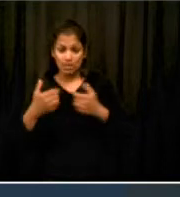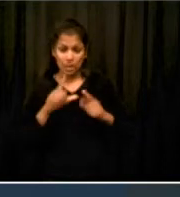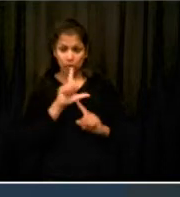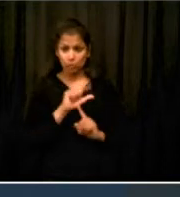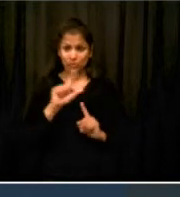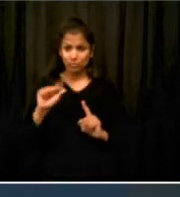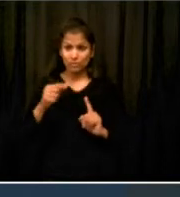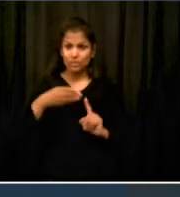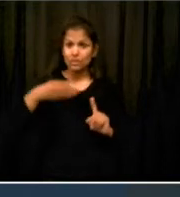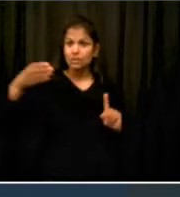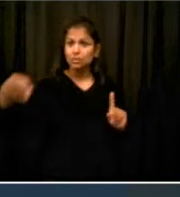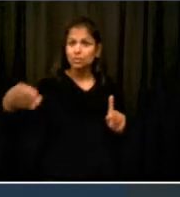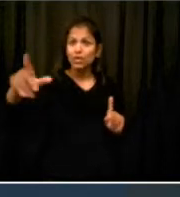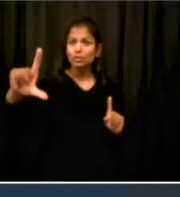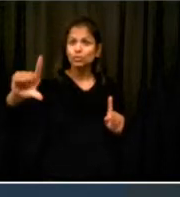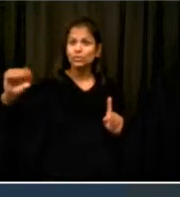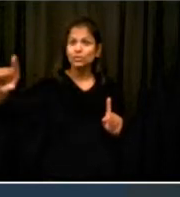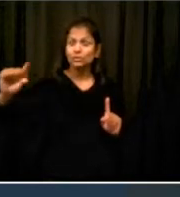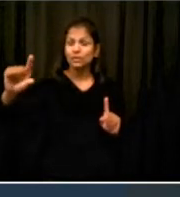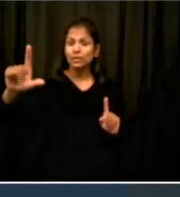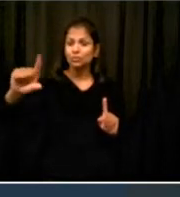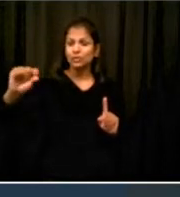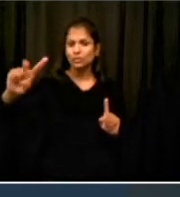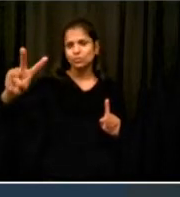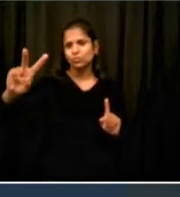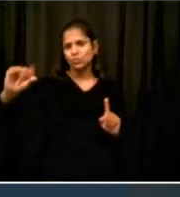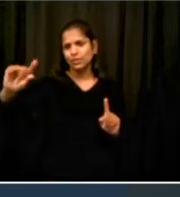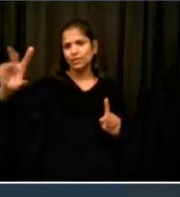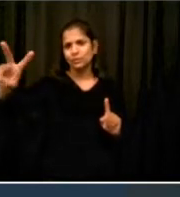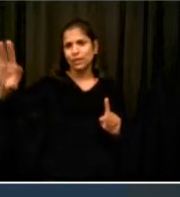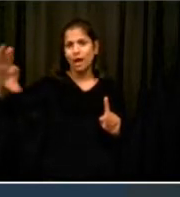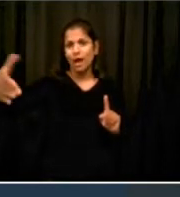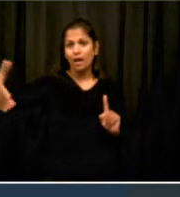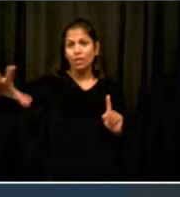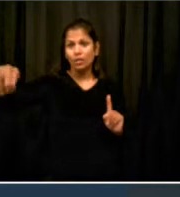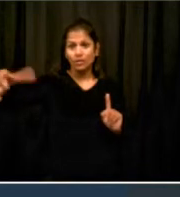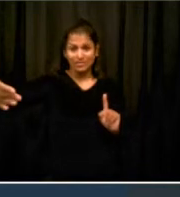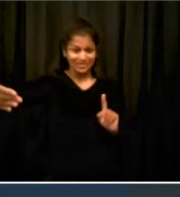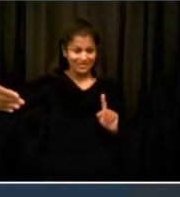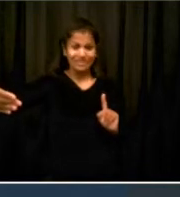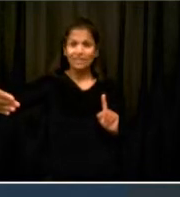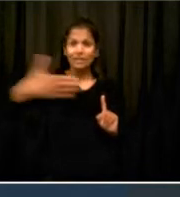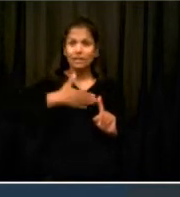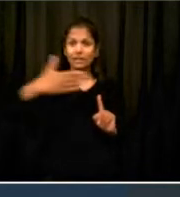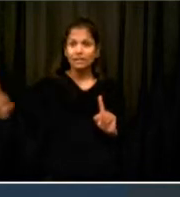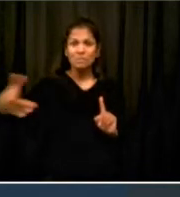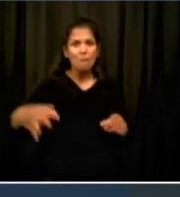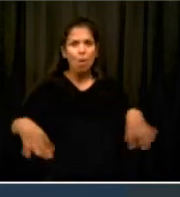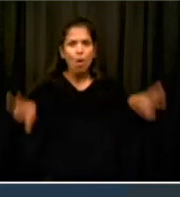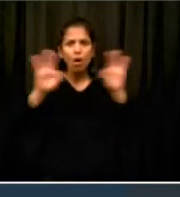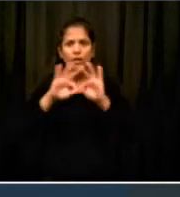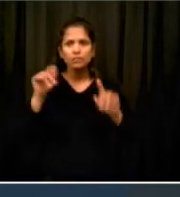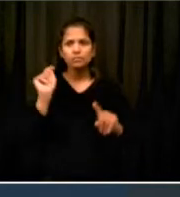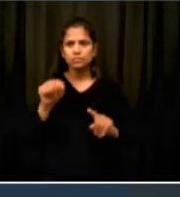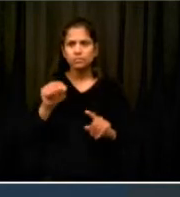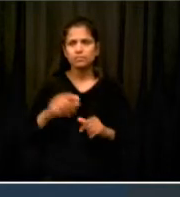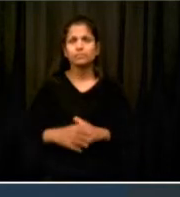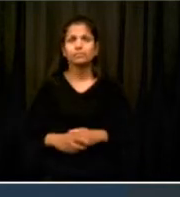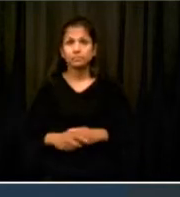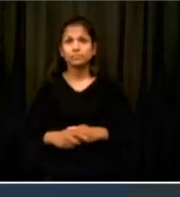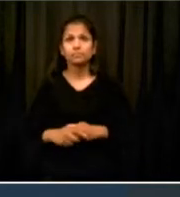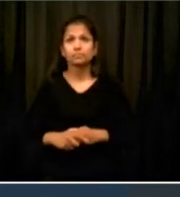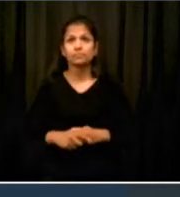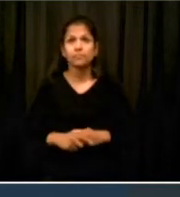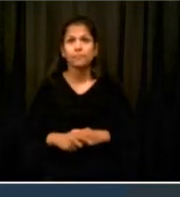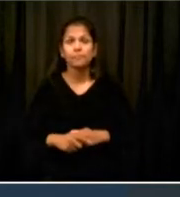City joined as a plaintiff along with the lawsuit that is led by Attorney General Tish James. We're a plaintiff on this suit because the